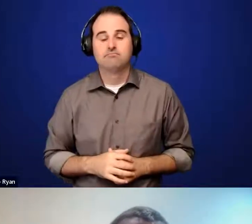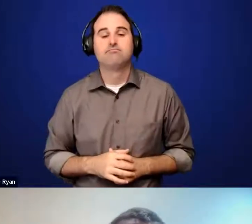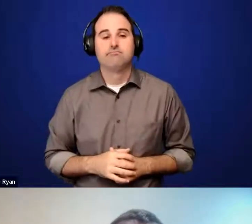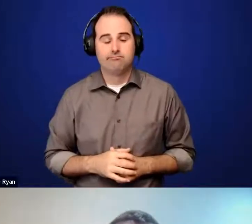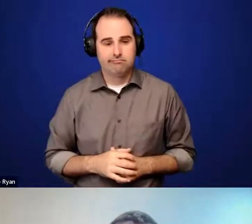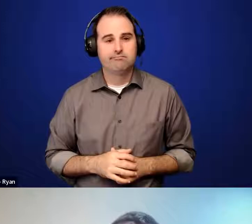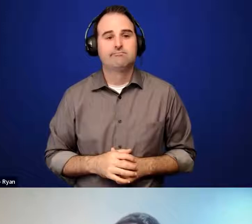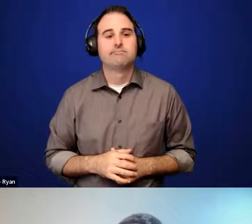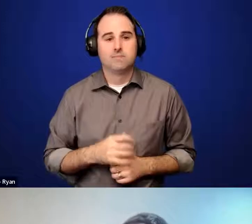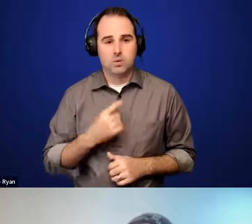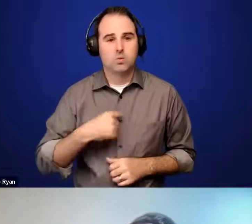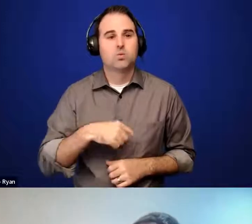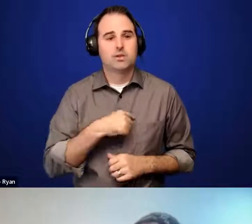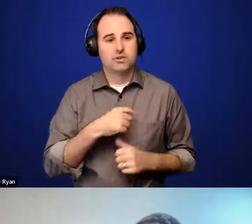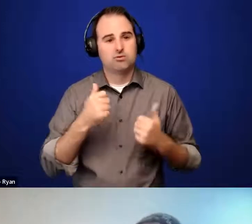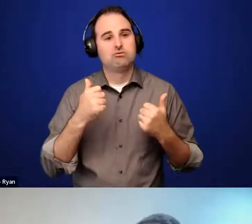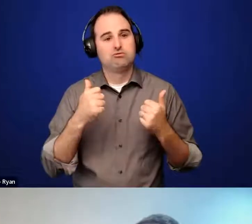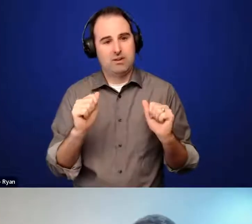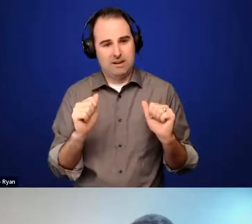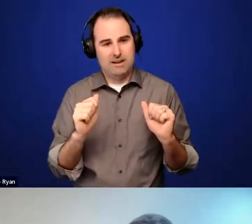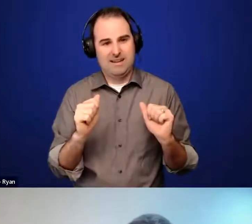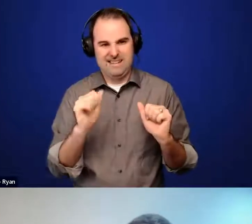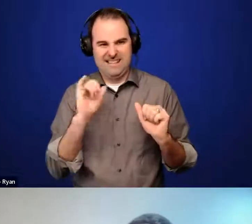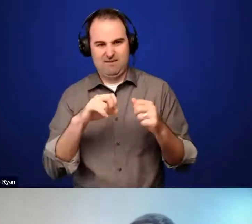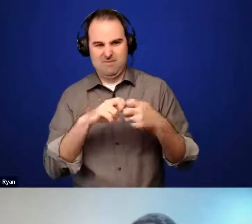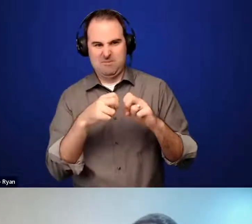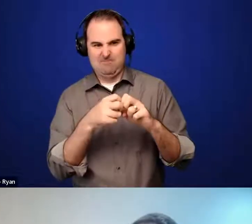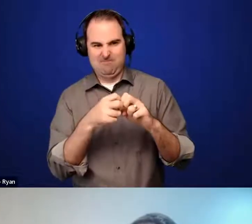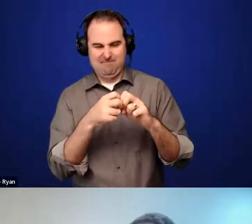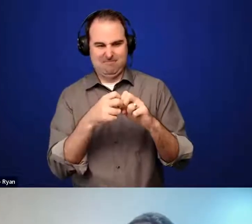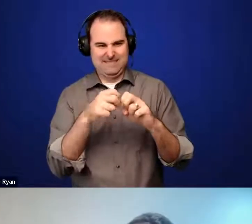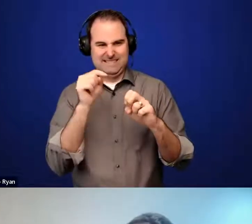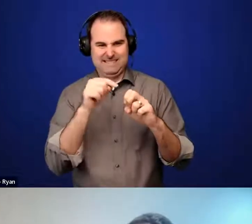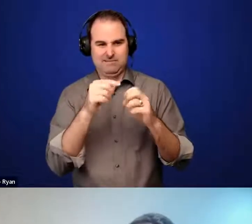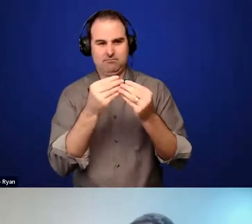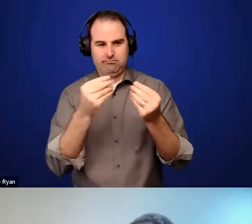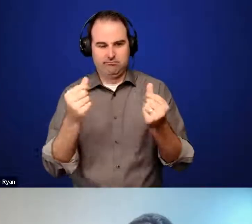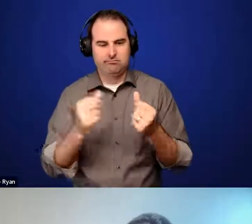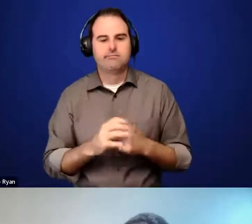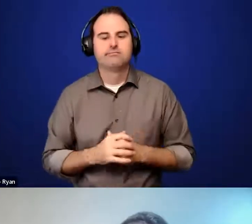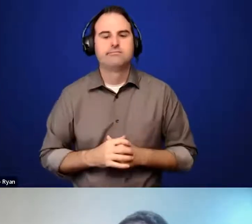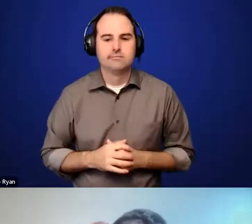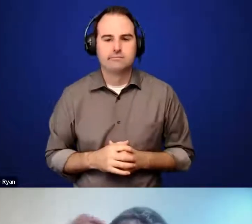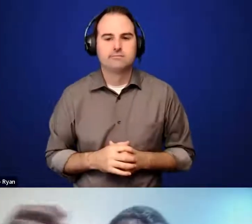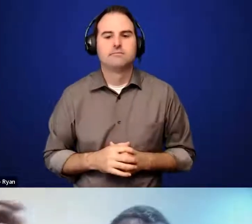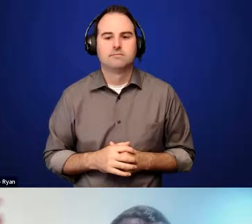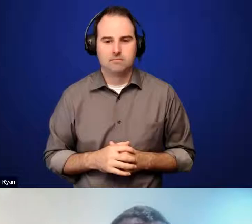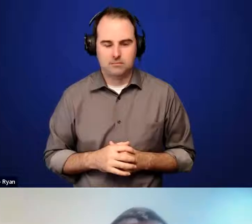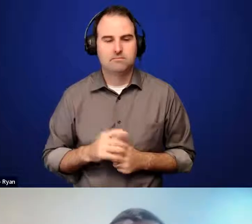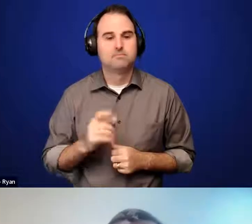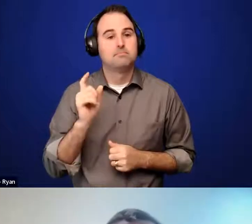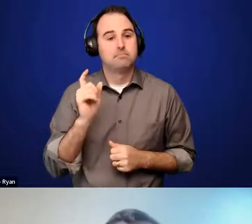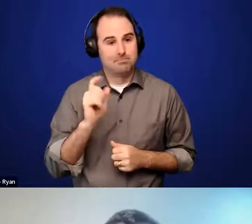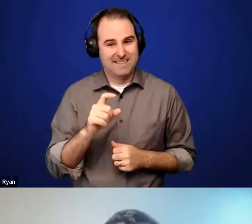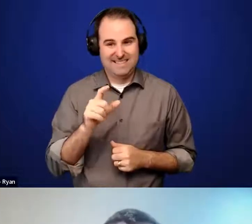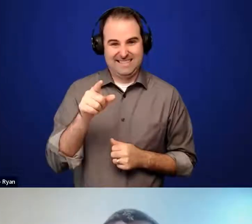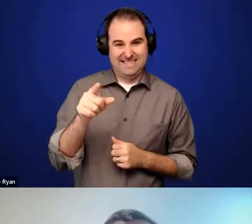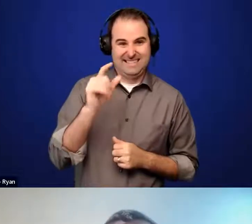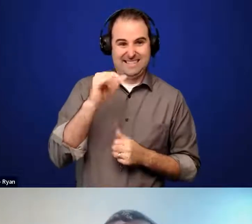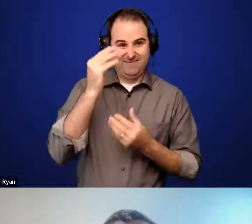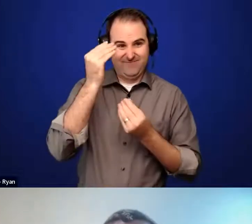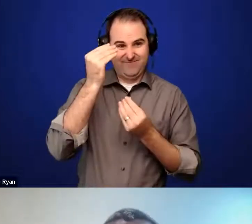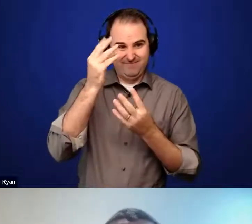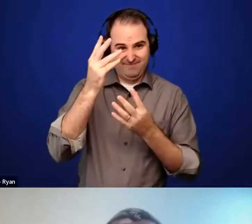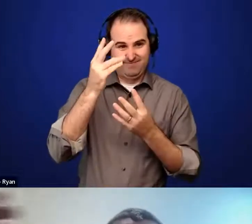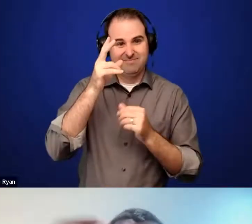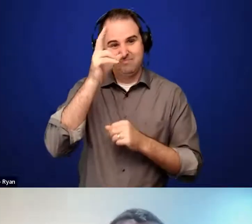problem. And in our understanding, we are to do that and be able to map it spatially by linking